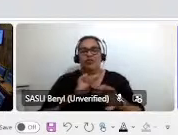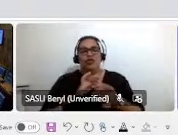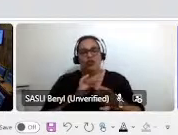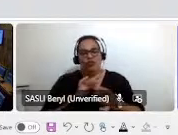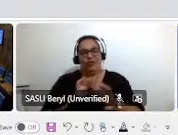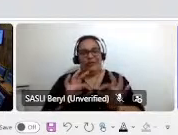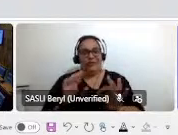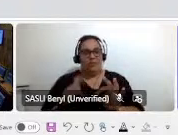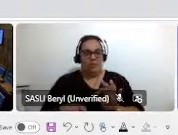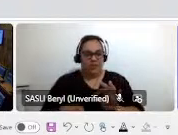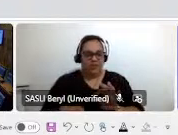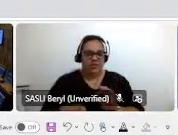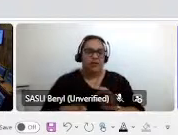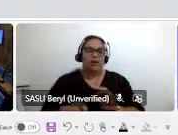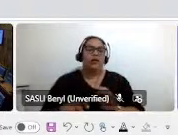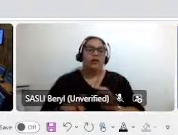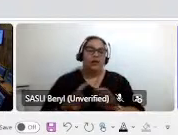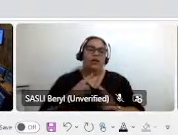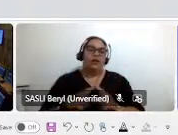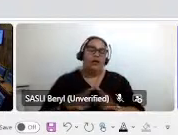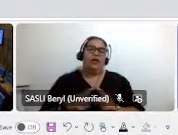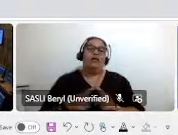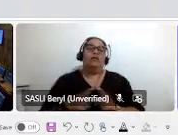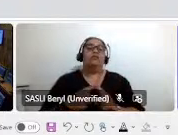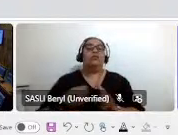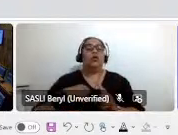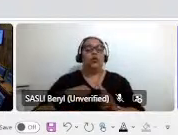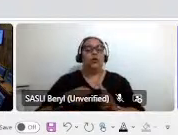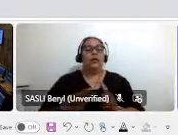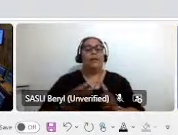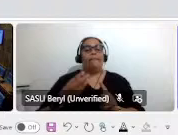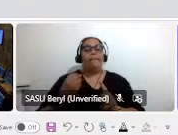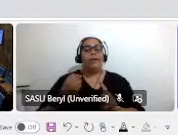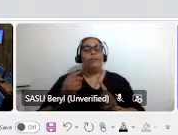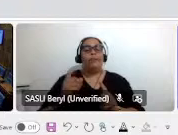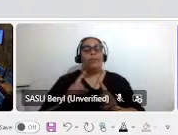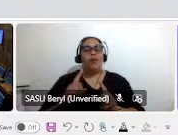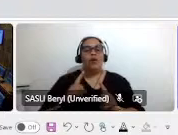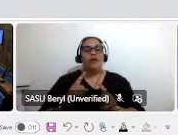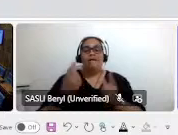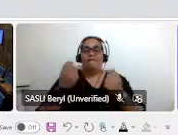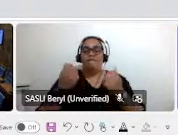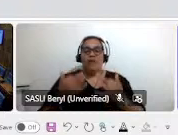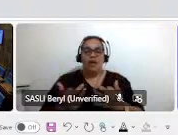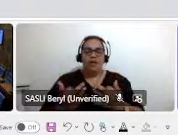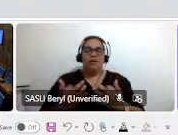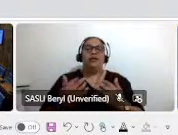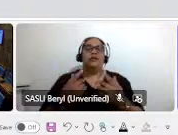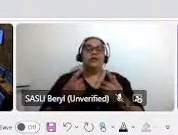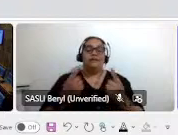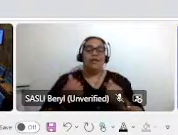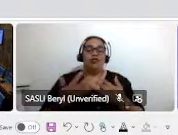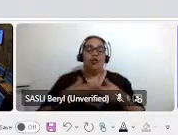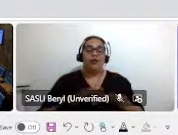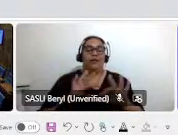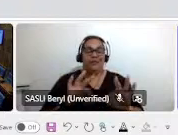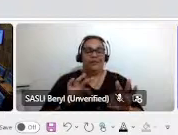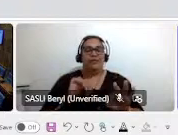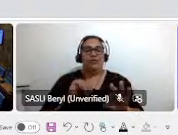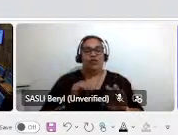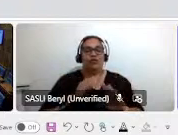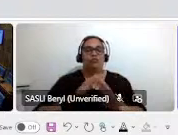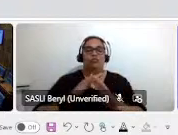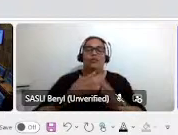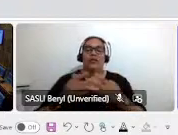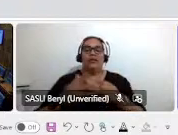there, and we get the finances and all the financial implications, prevent